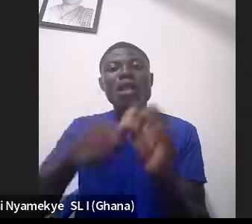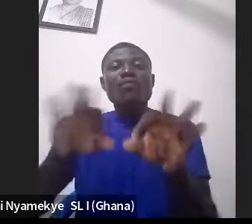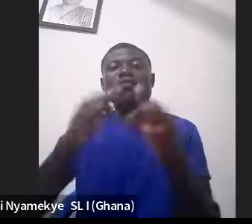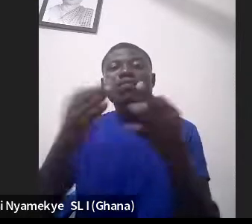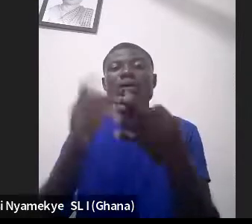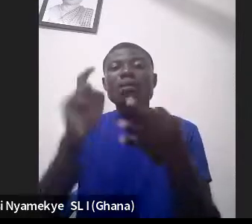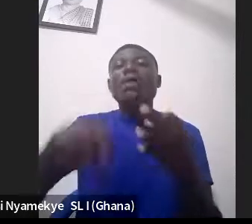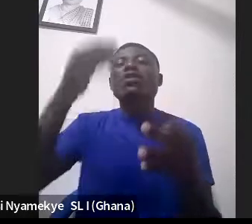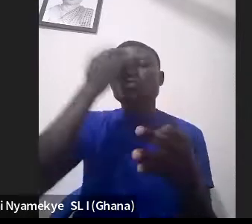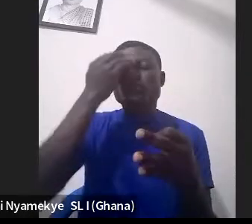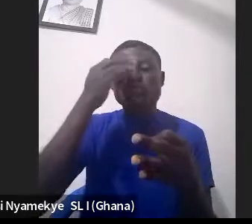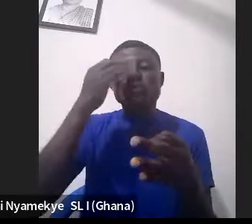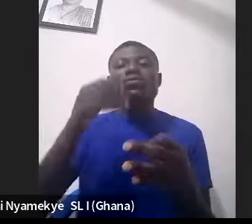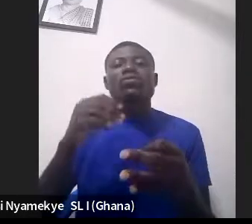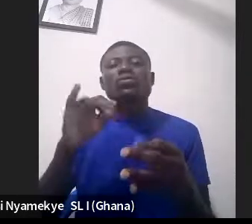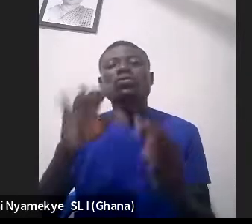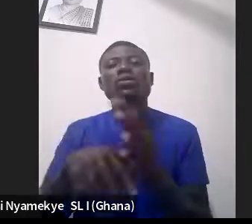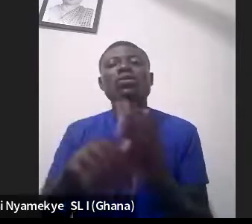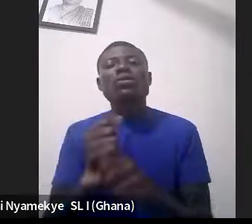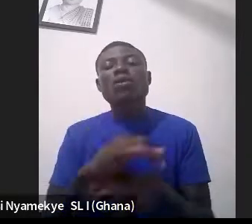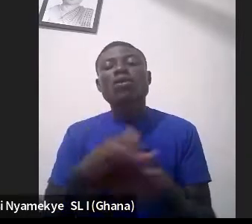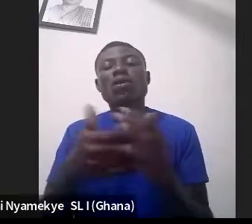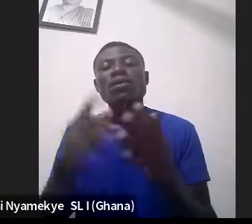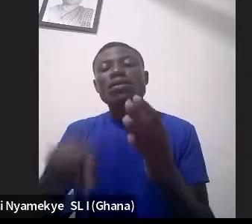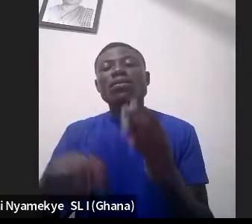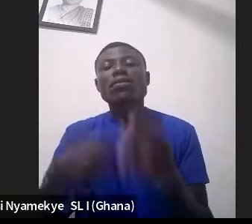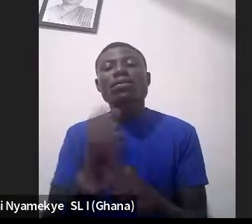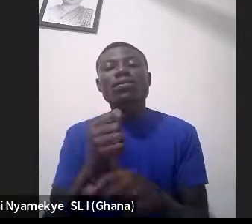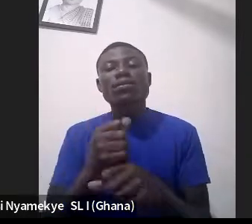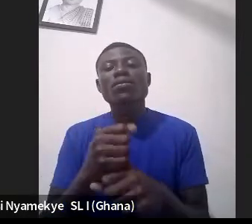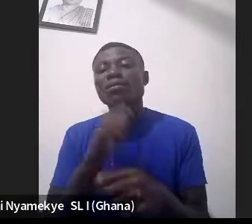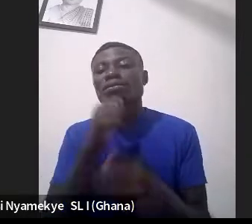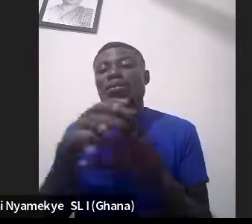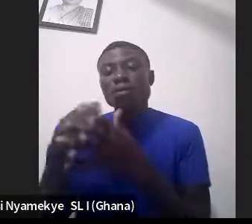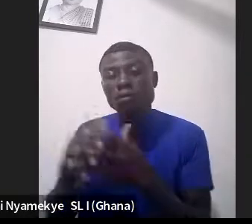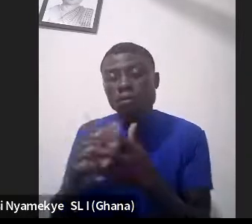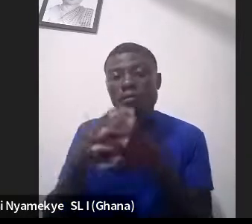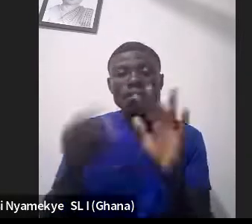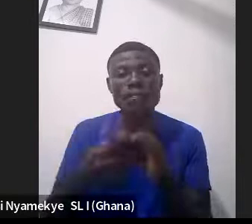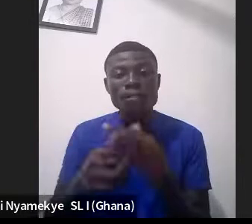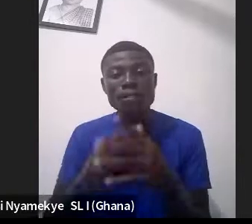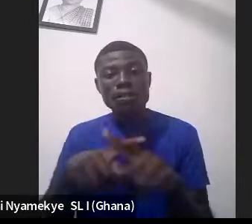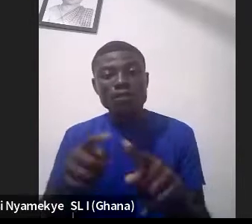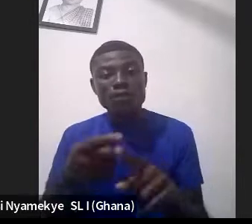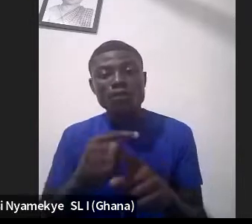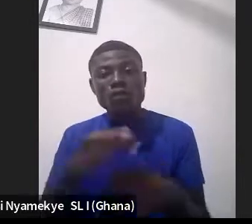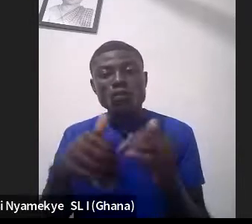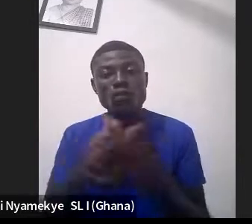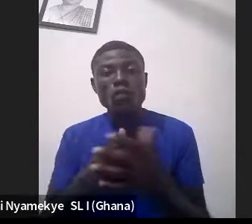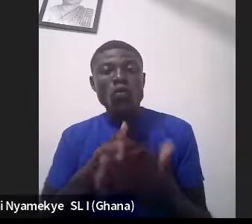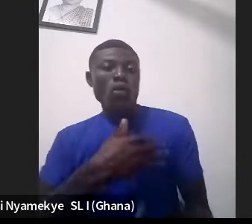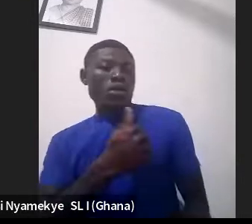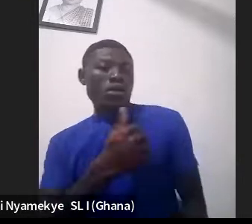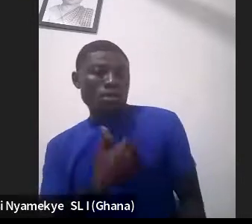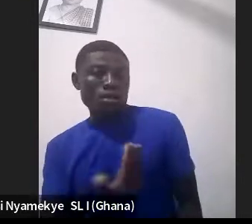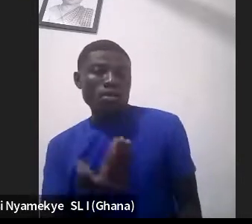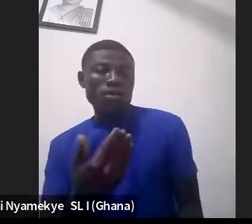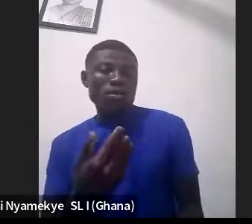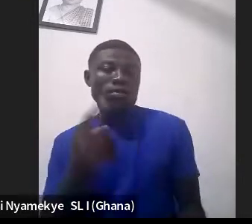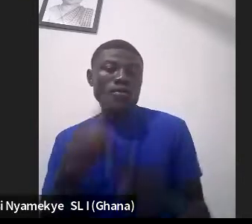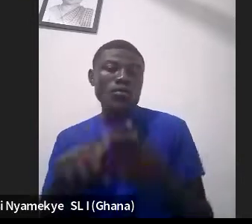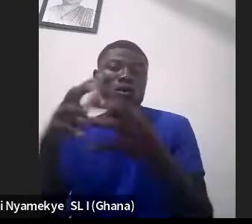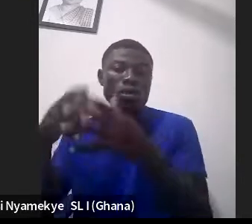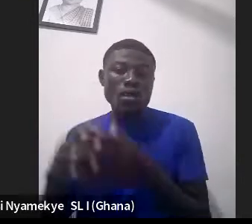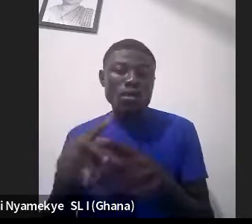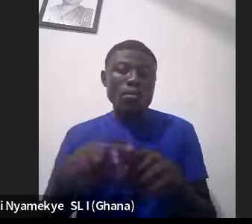dyslexia handbook. Now, obviously, it's an American one, so it's even different from Canadian to the US, but there's a lot